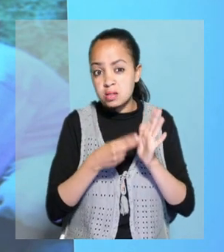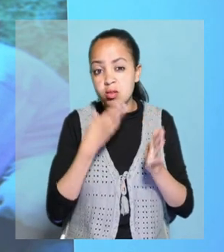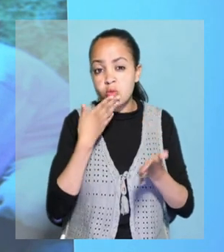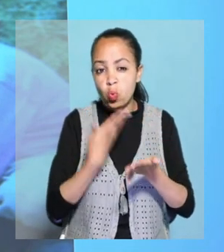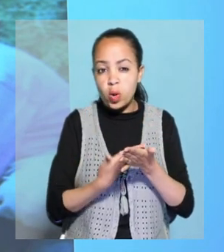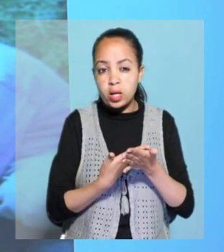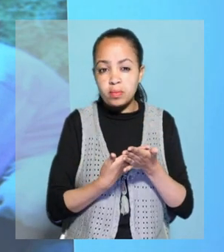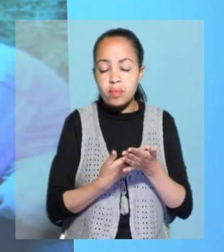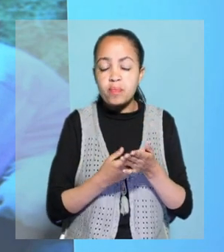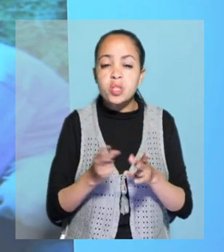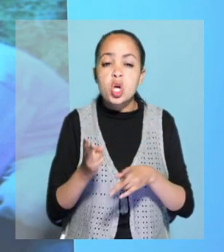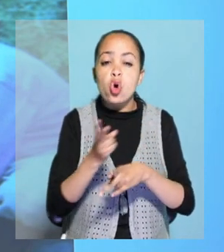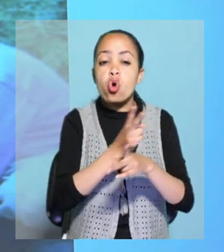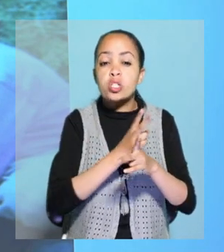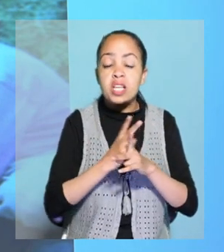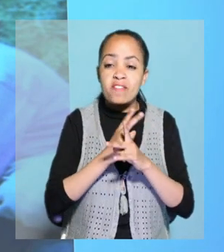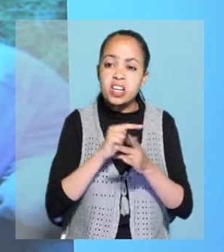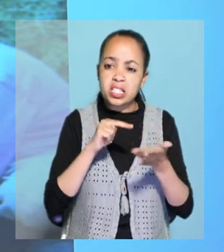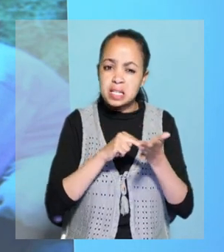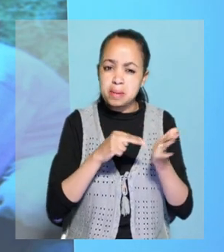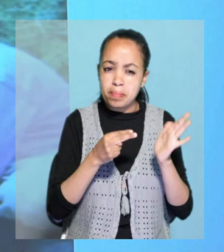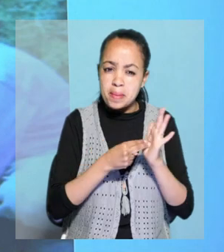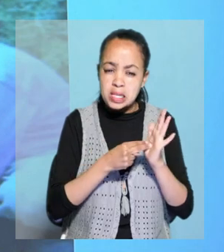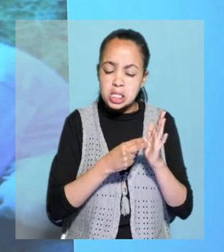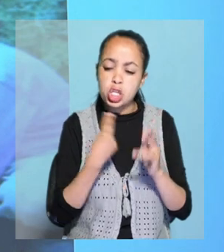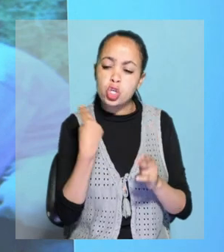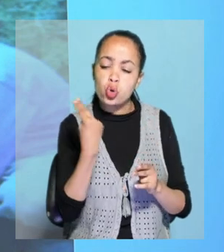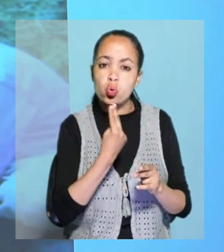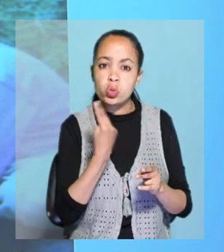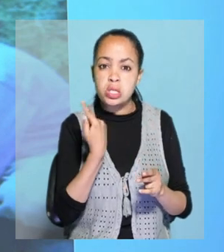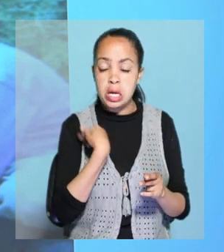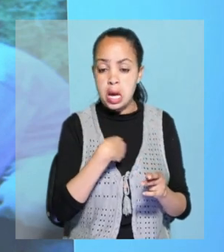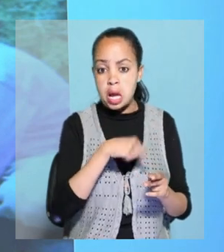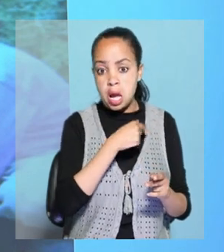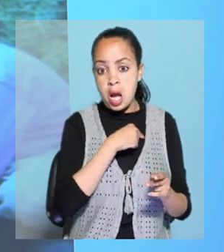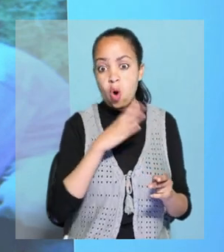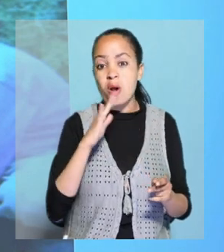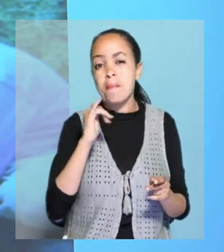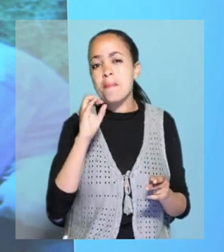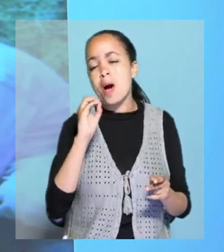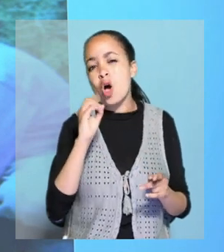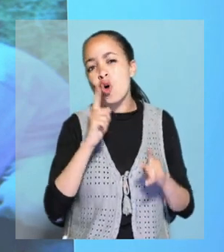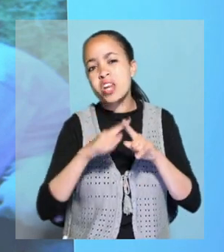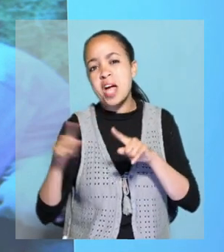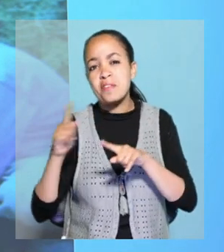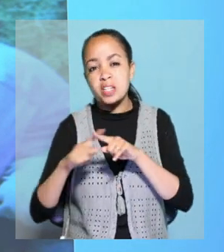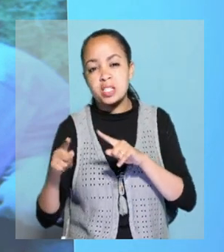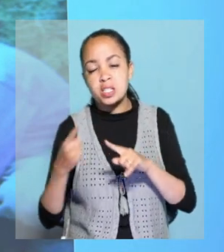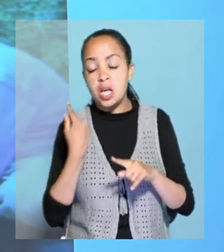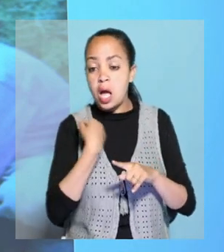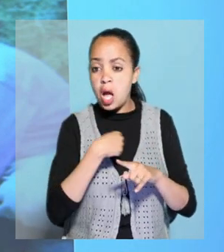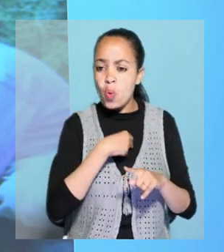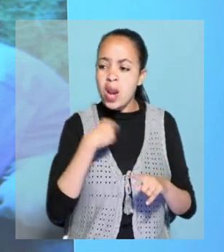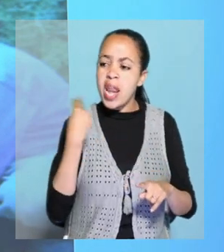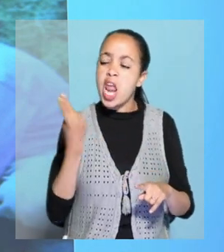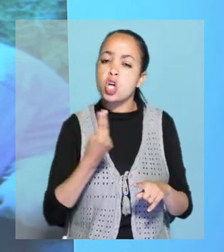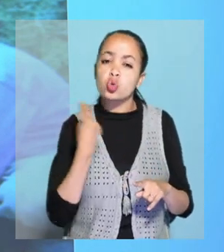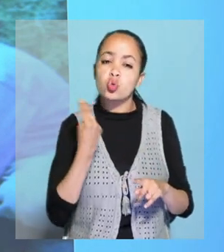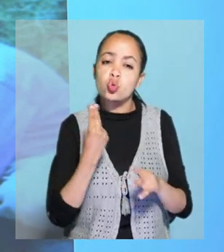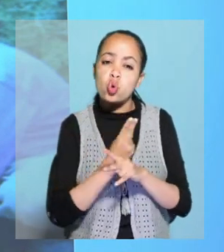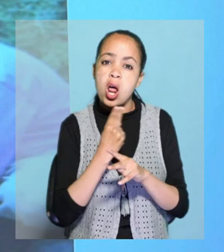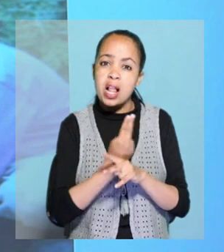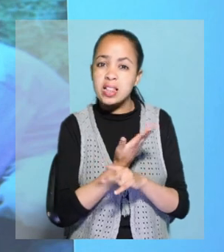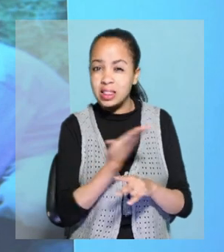Well done. Conservation too means using our biodiversity, using our natural resources